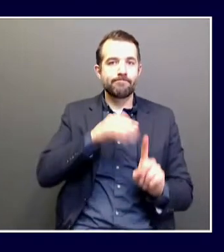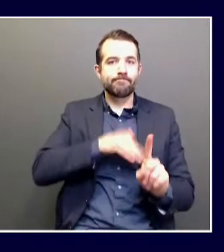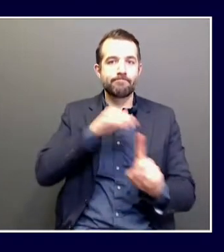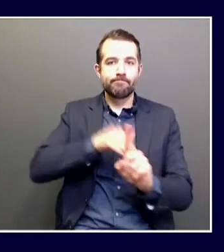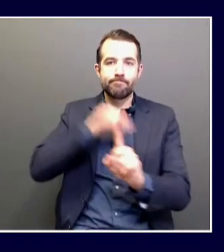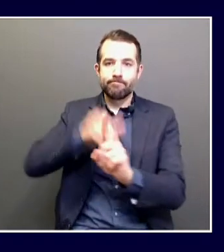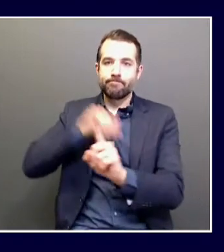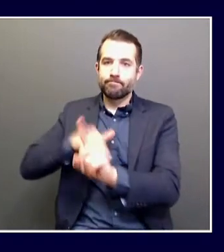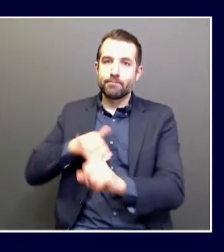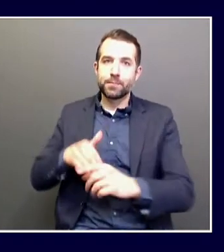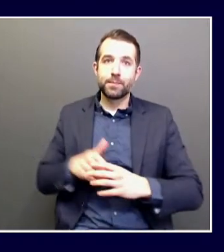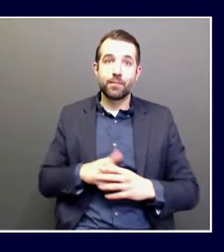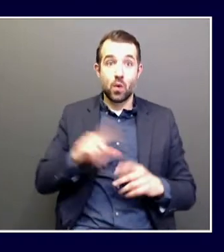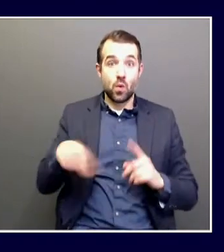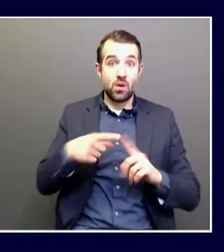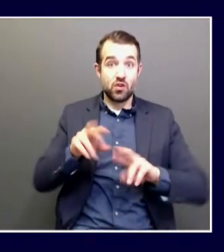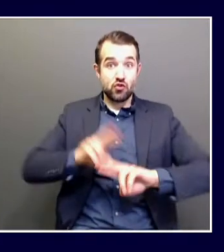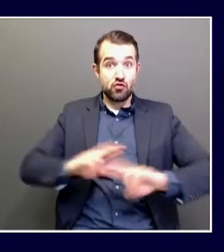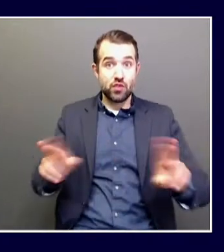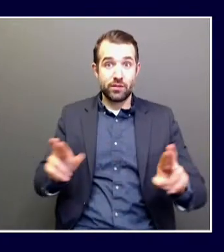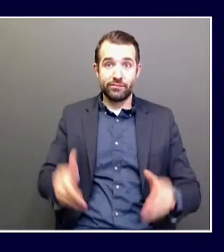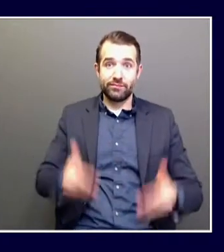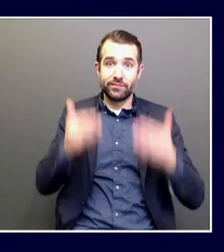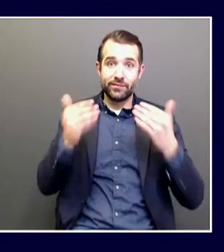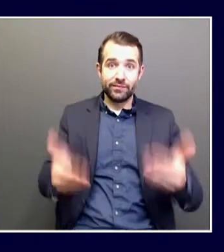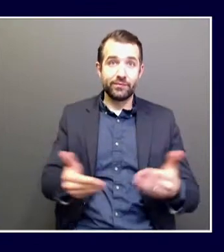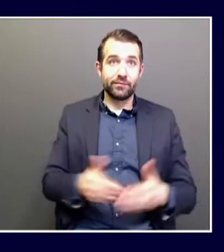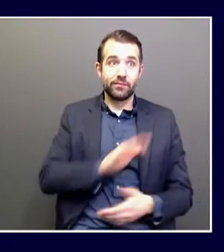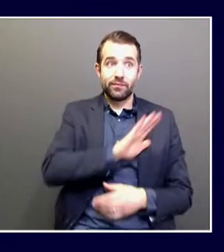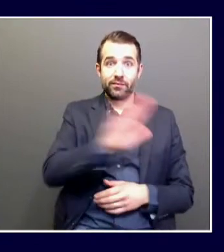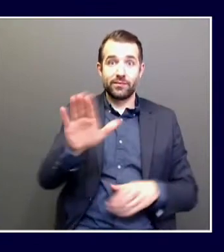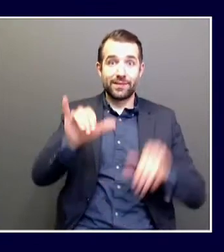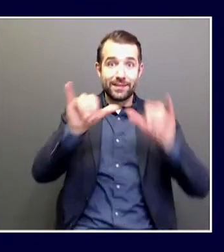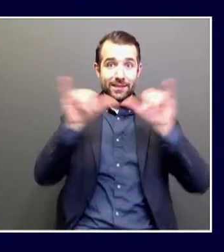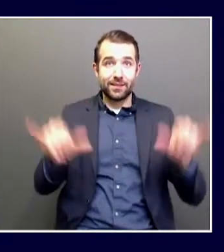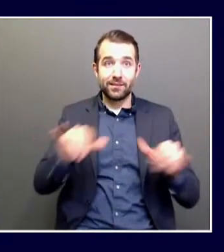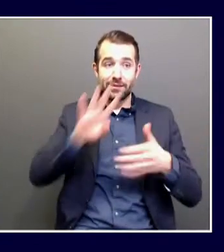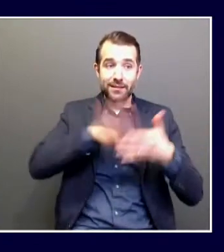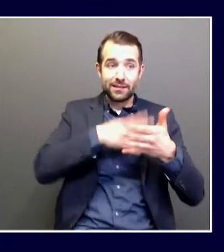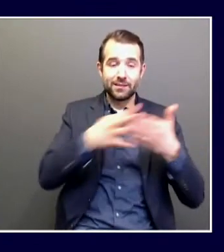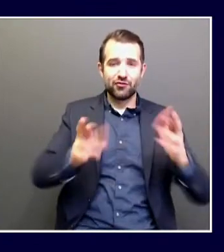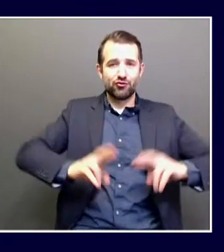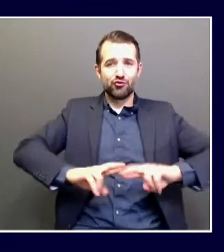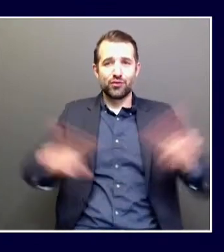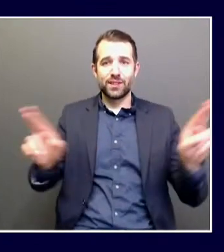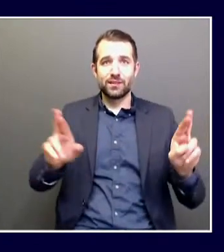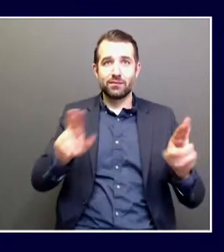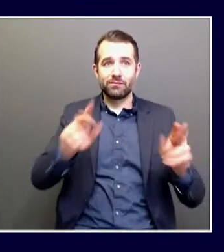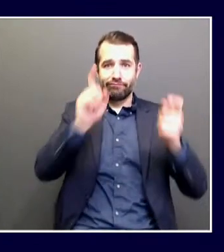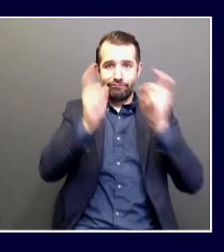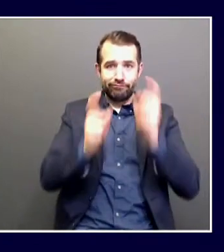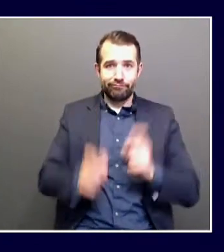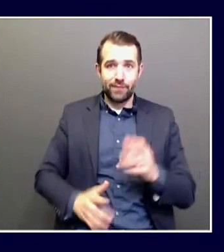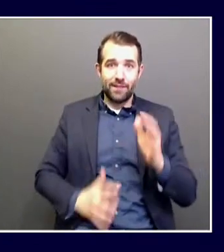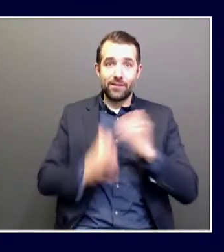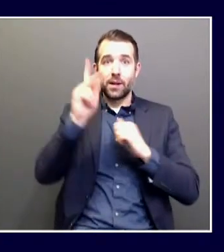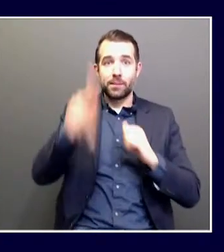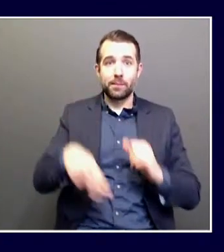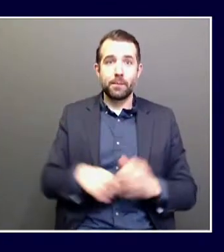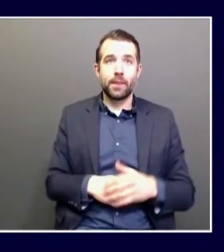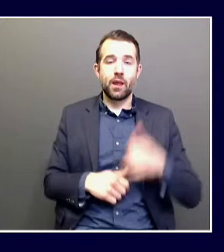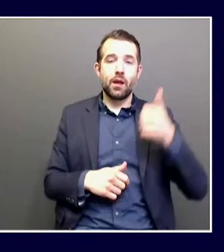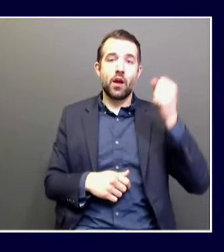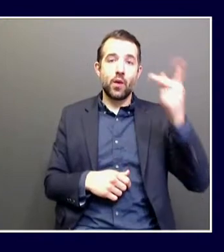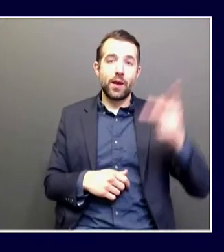they're ready to, as well as when their IT systems, scheduling systems, et cetera, have been updated. And Jessica, as you recall, this